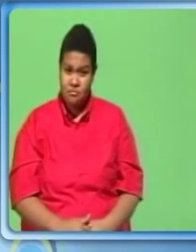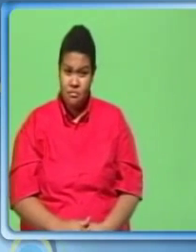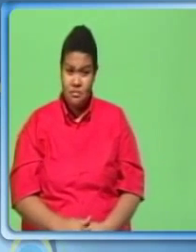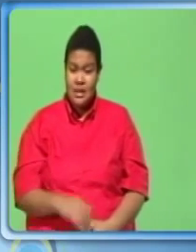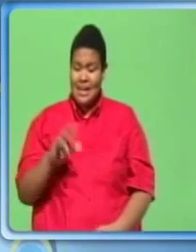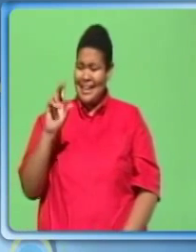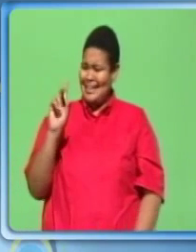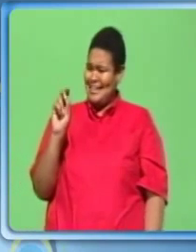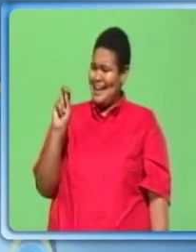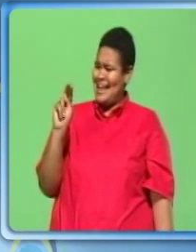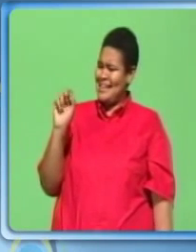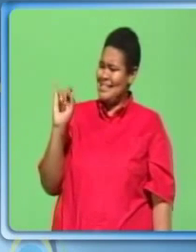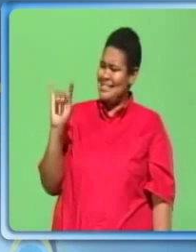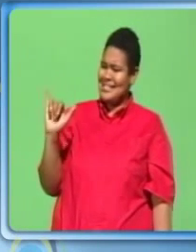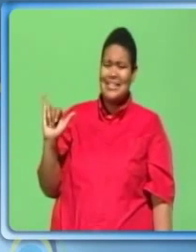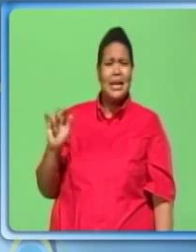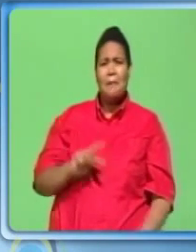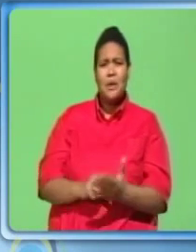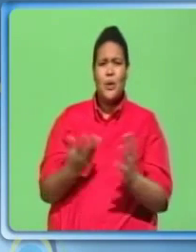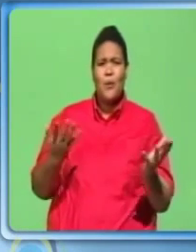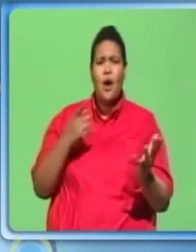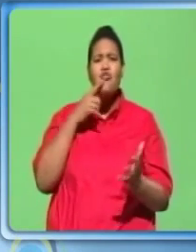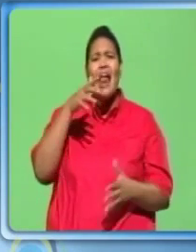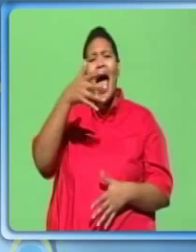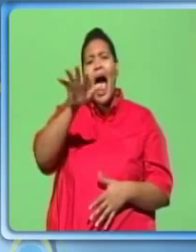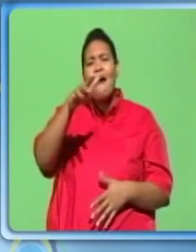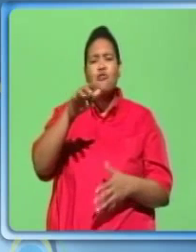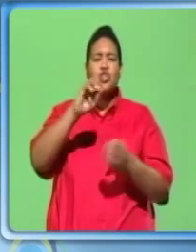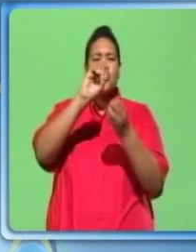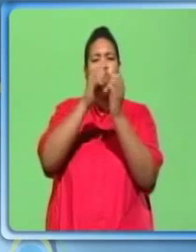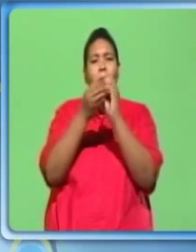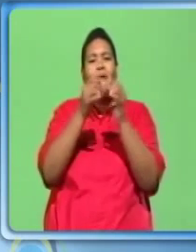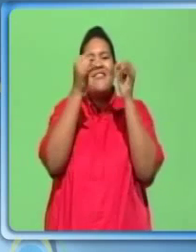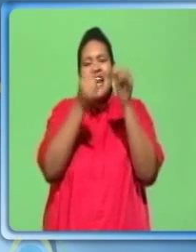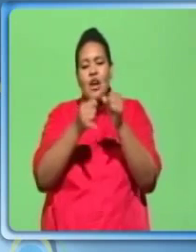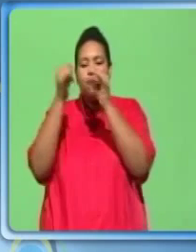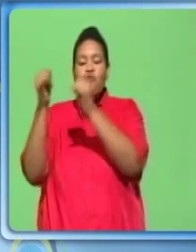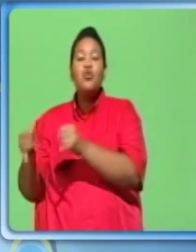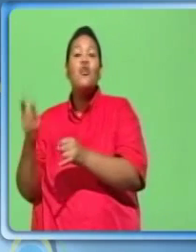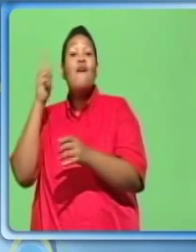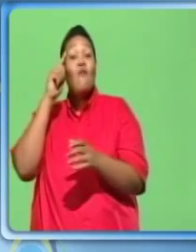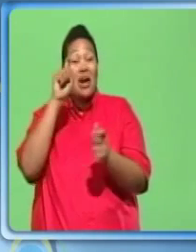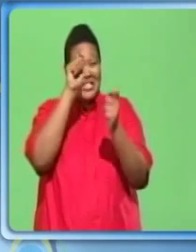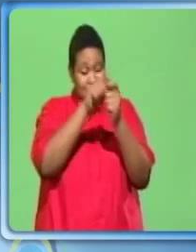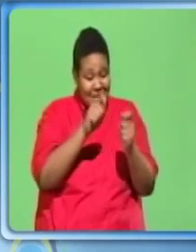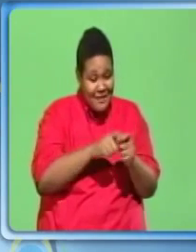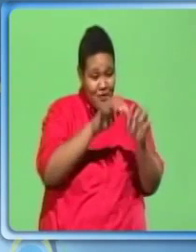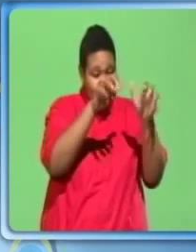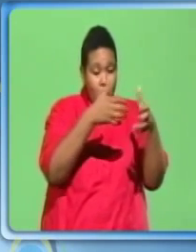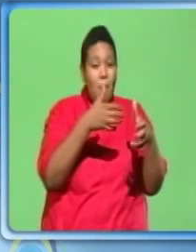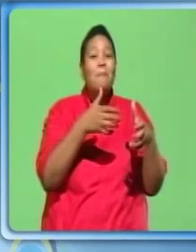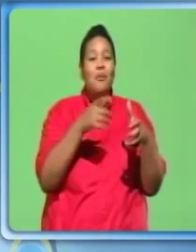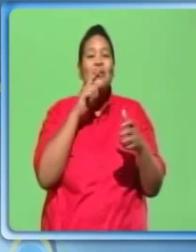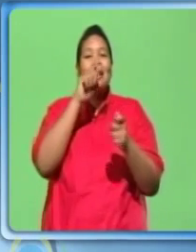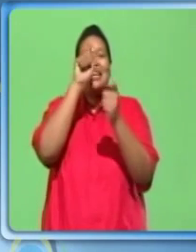Species density is the average number of individuals of a particular species within a given